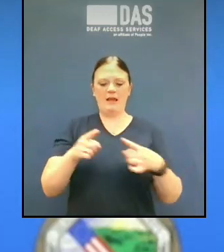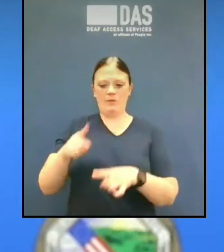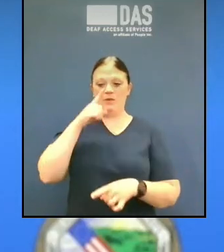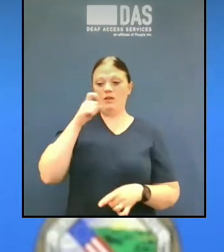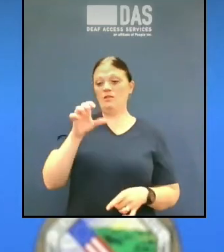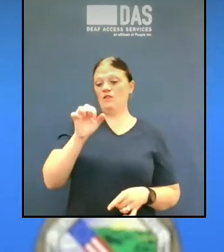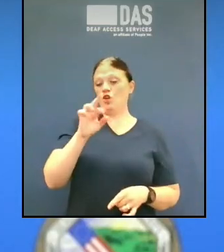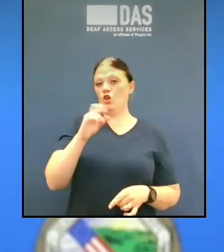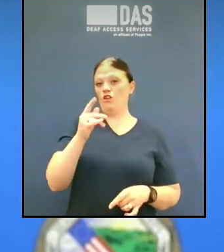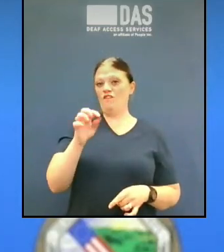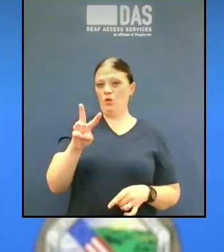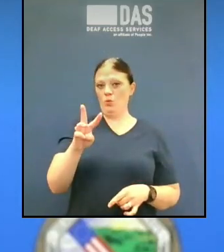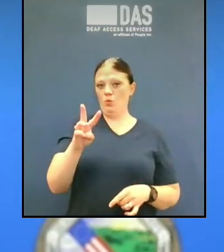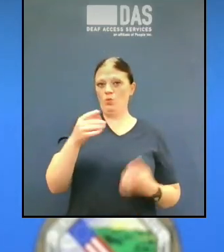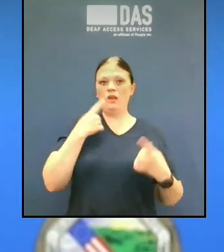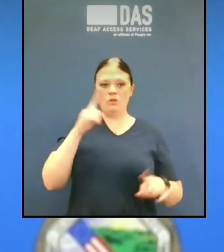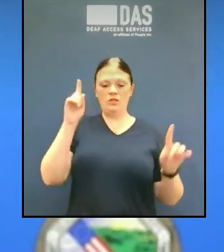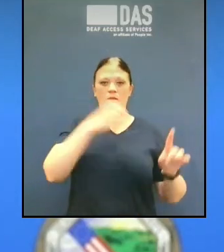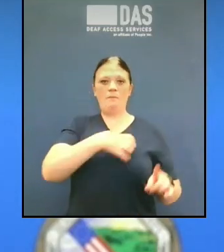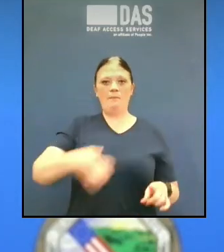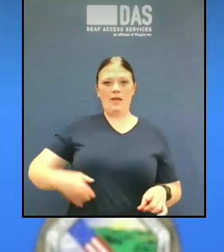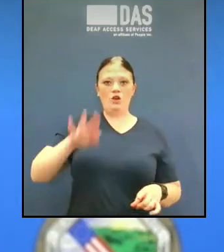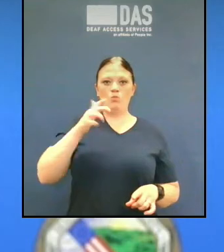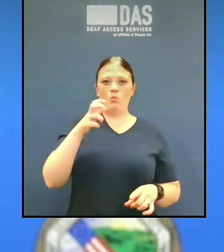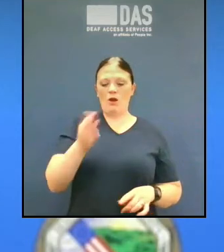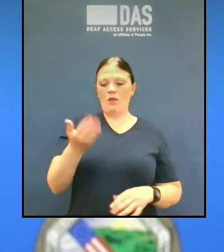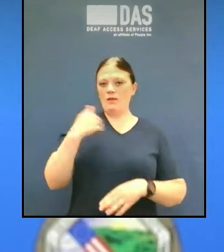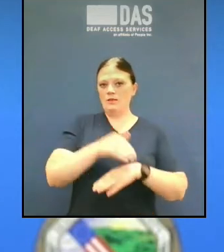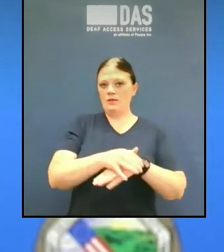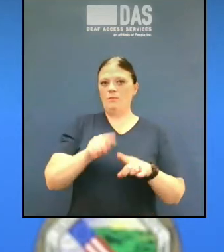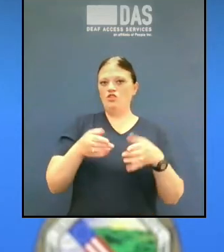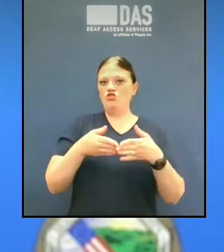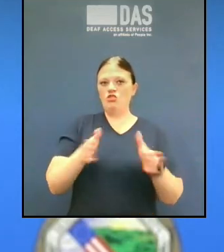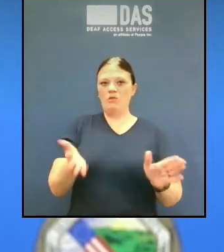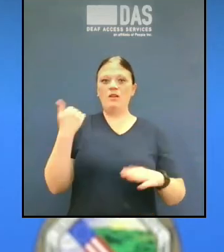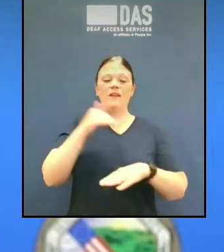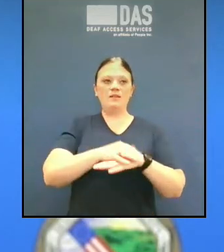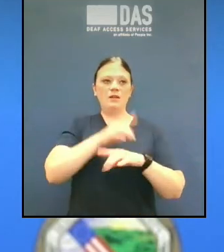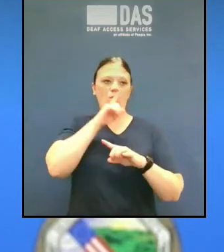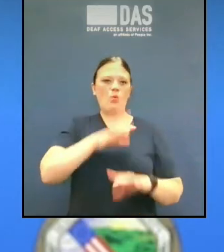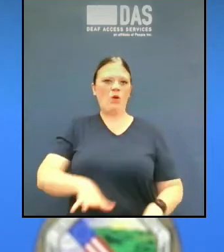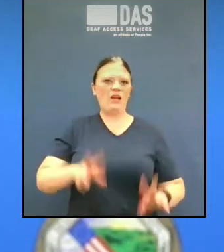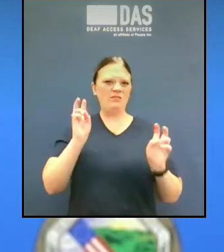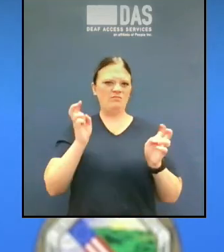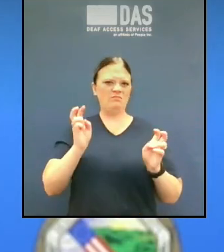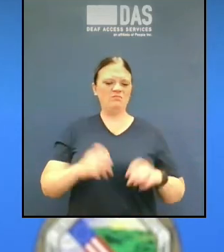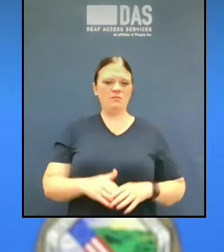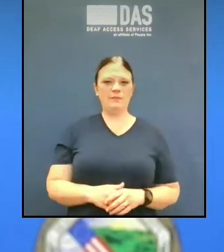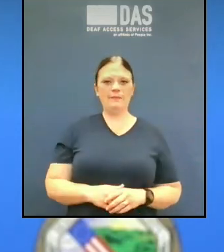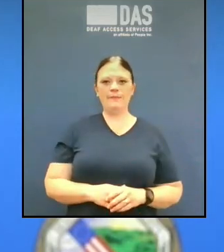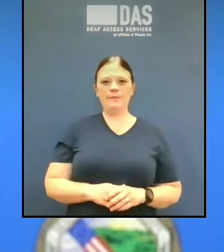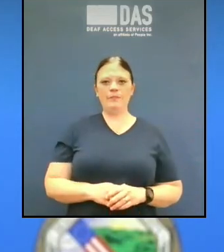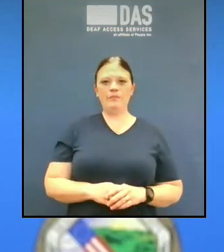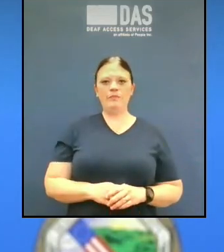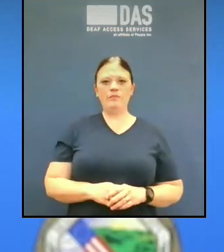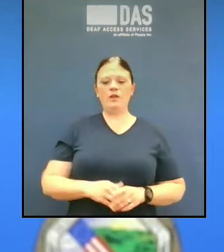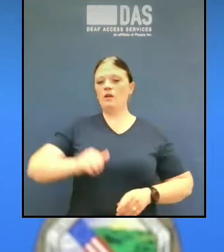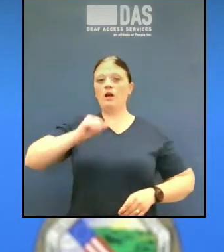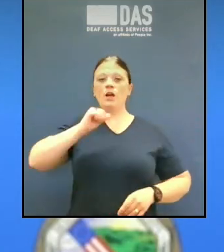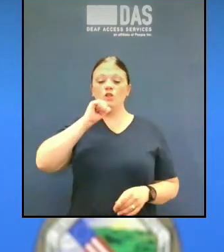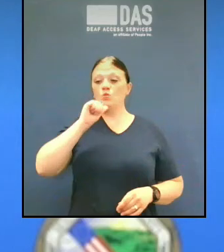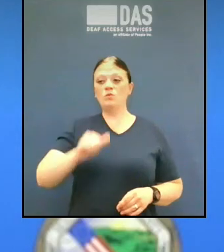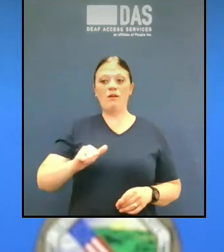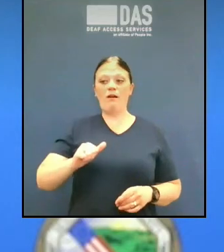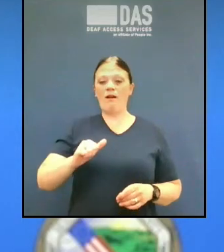curfew, and those were announced by Mayor Brown last night, but generally last night was a very quiet night. I do not intend